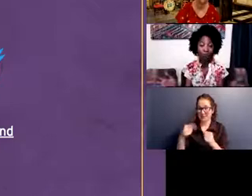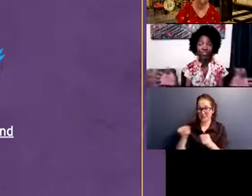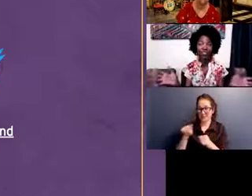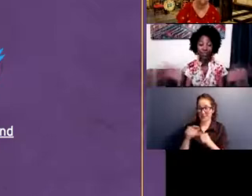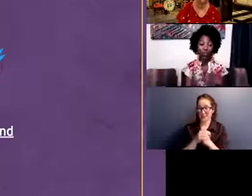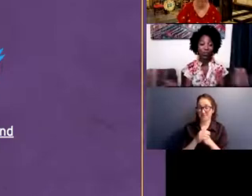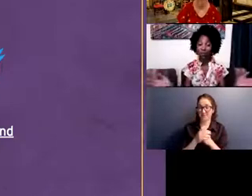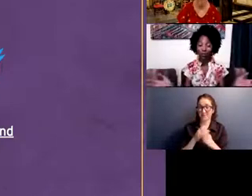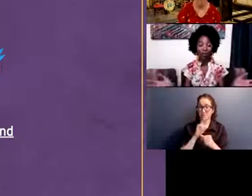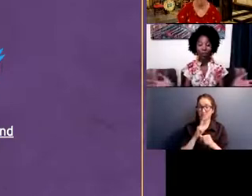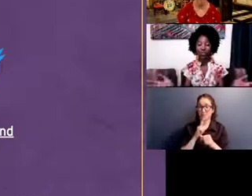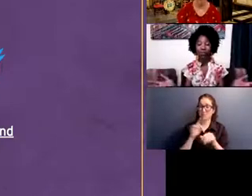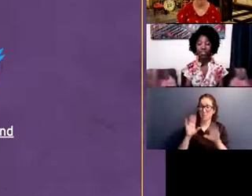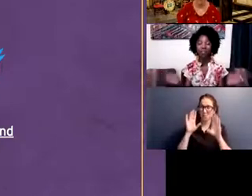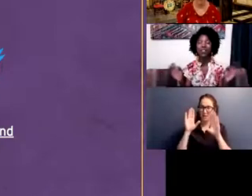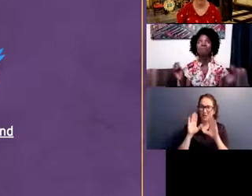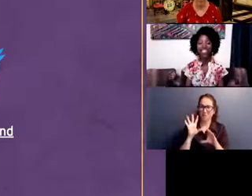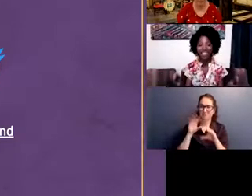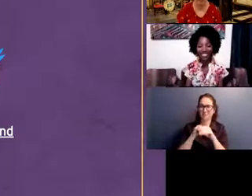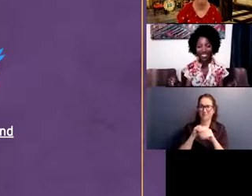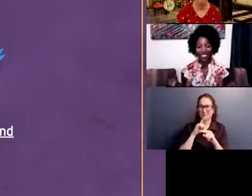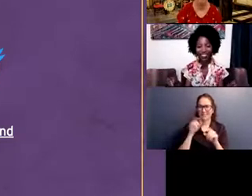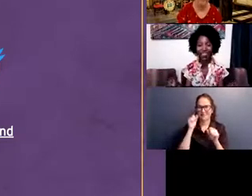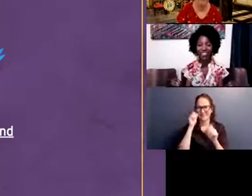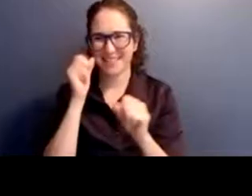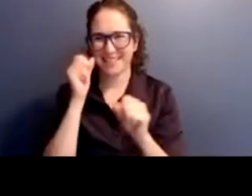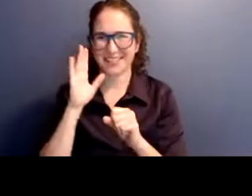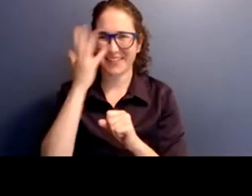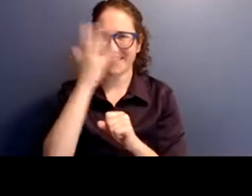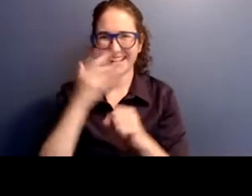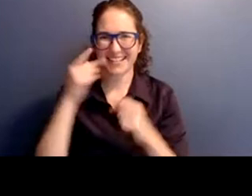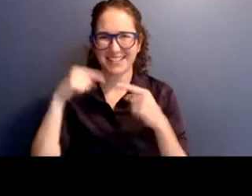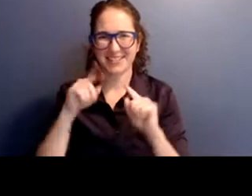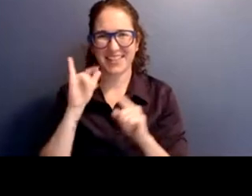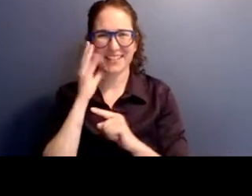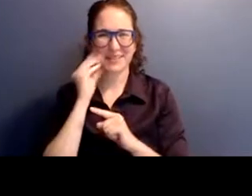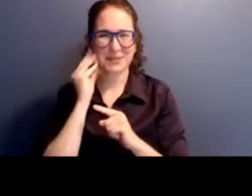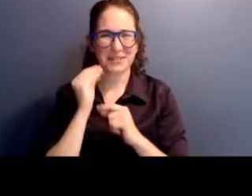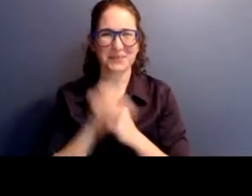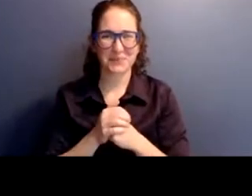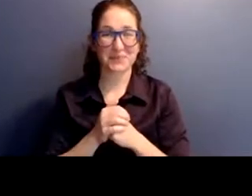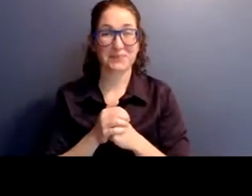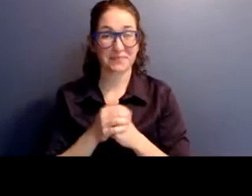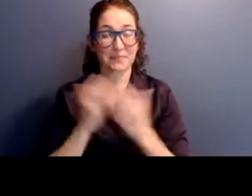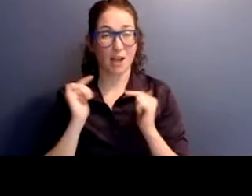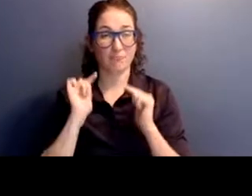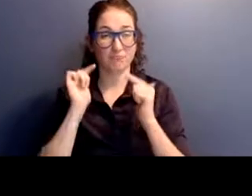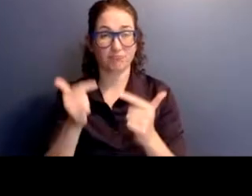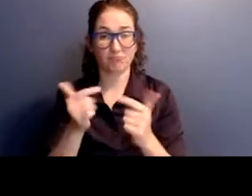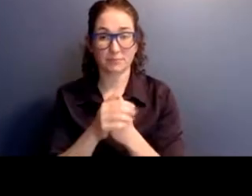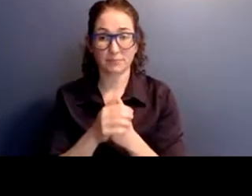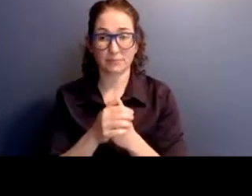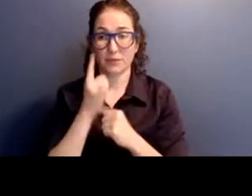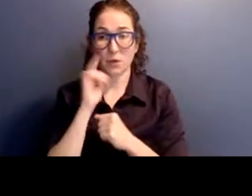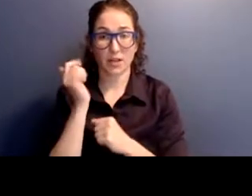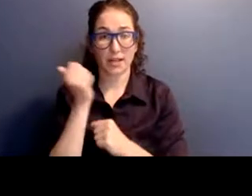have been so wonderful in participating? It was amazing to see your faces during the experiential. We'd love to open up the floor